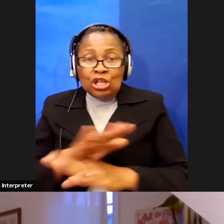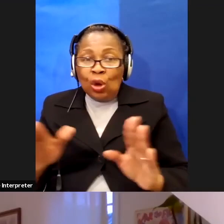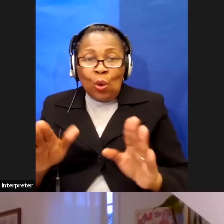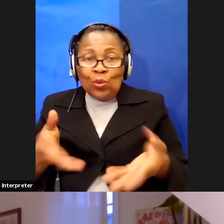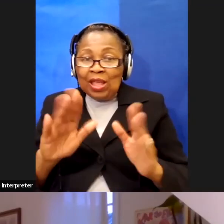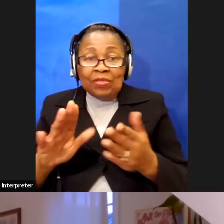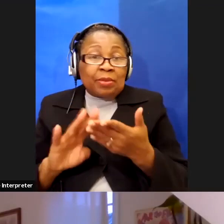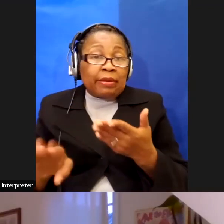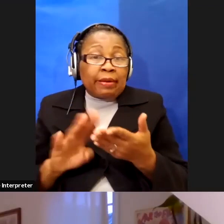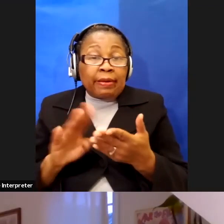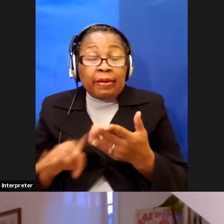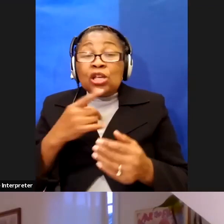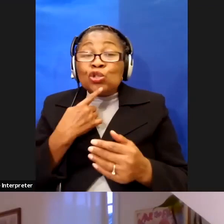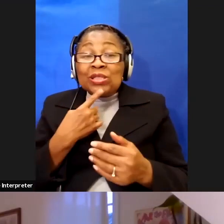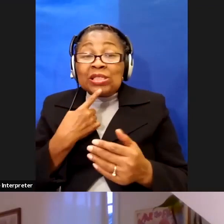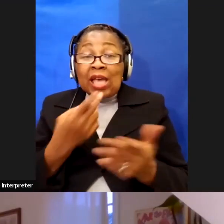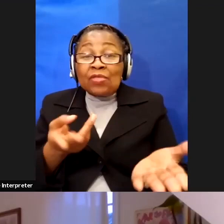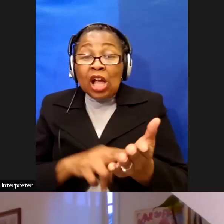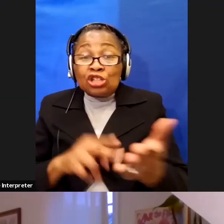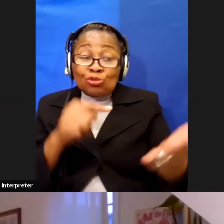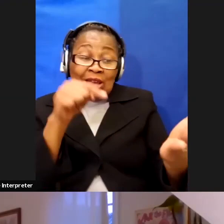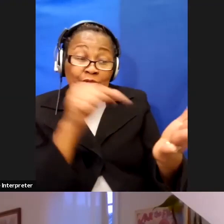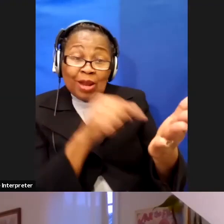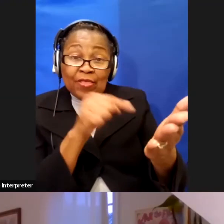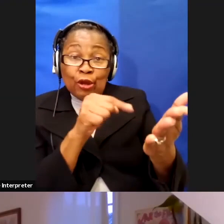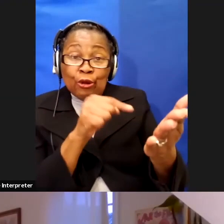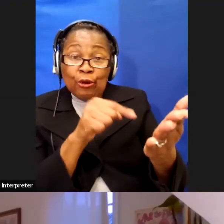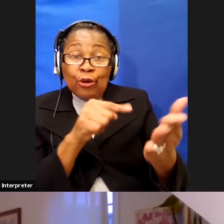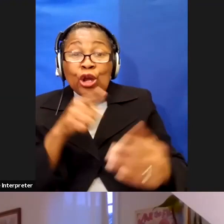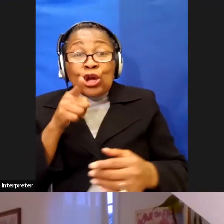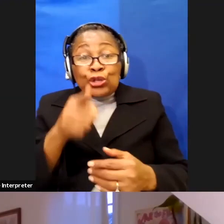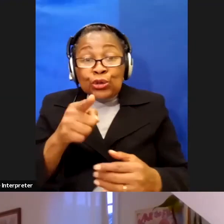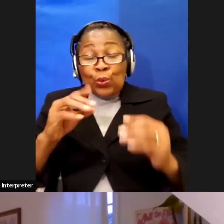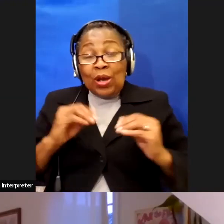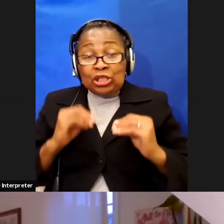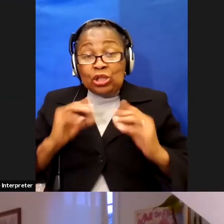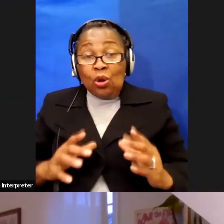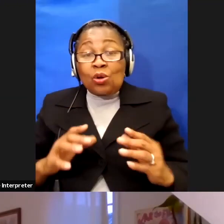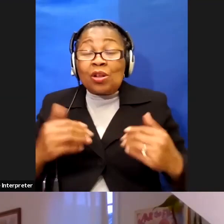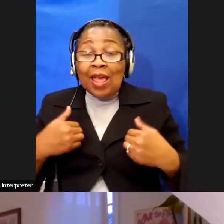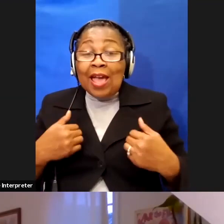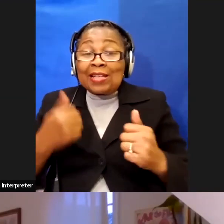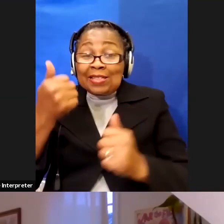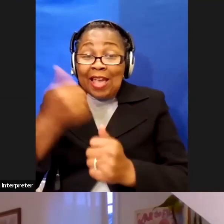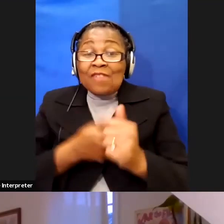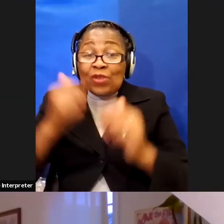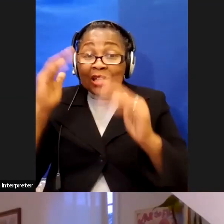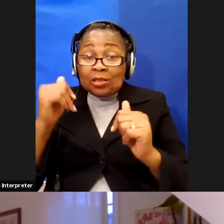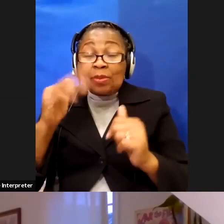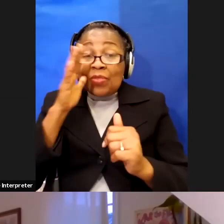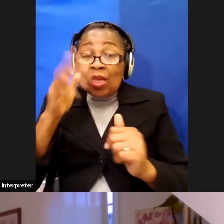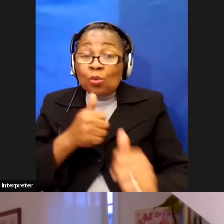say in the contract that you sign with them that you, as the owner of that website, have every expectation that they will comply